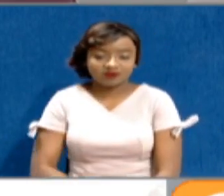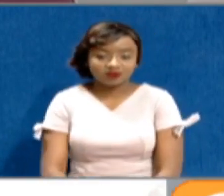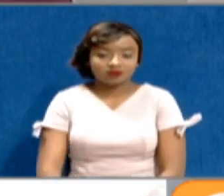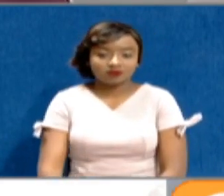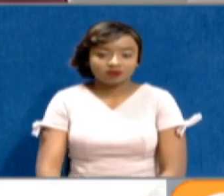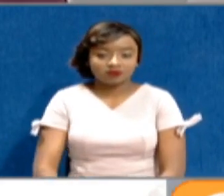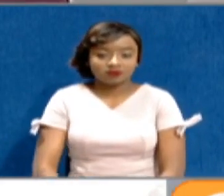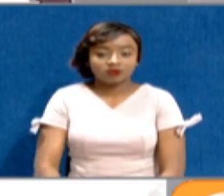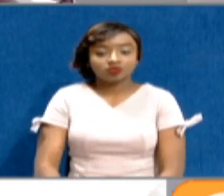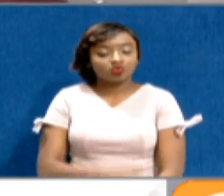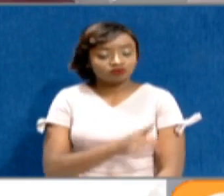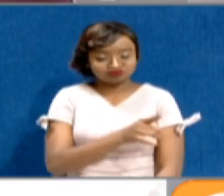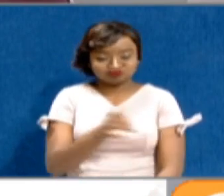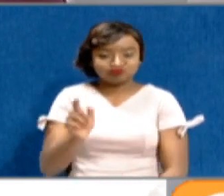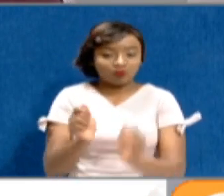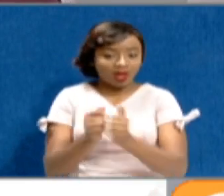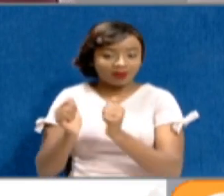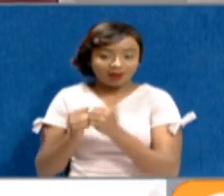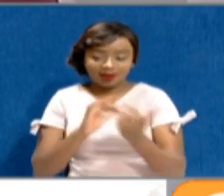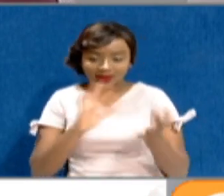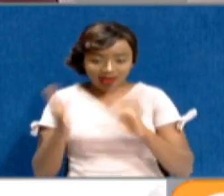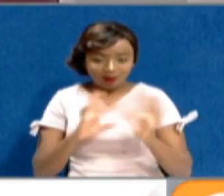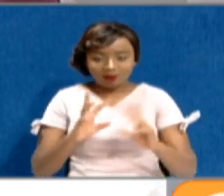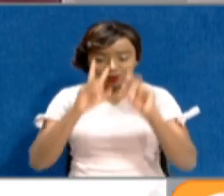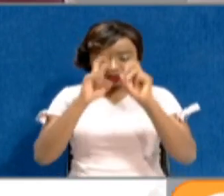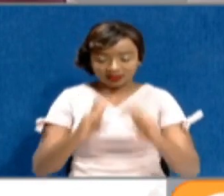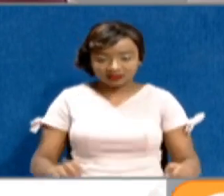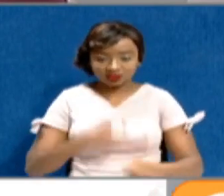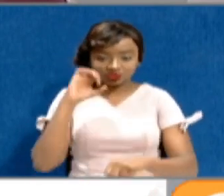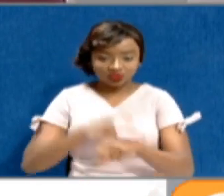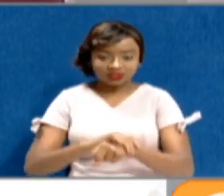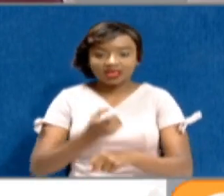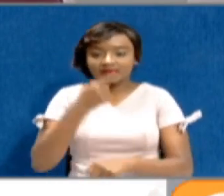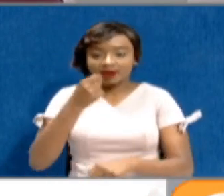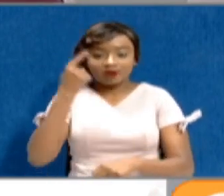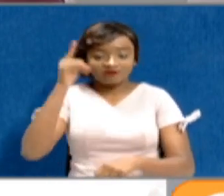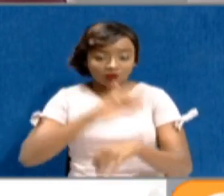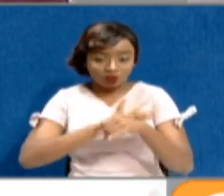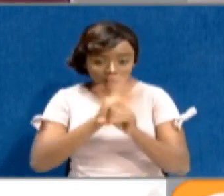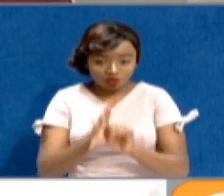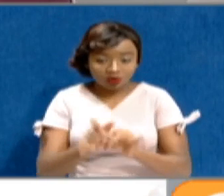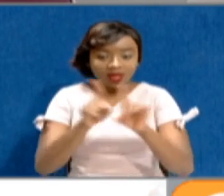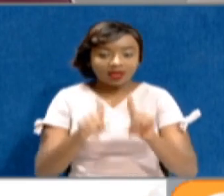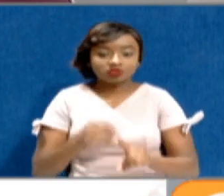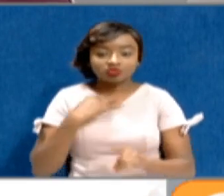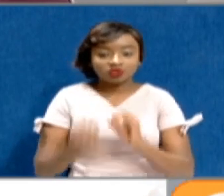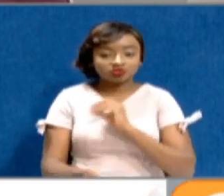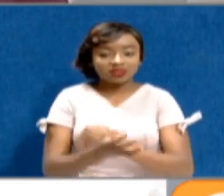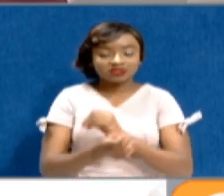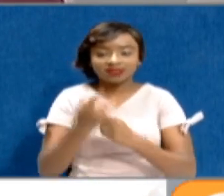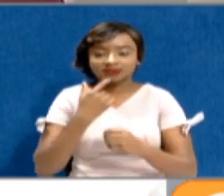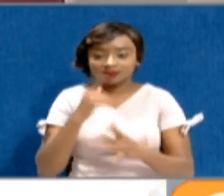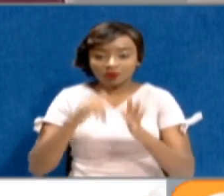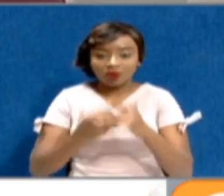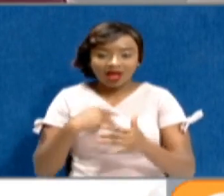So these are some of the things that are happening with the search for a COVID-19 vaccine. I also need to mention that there's some high-level